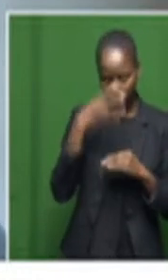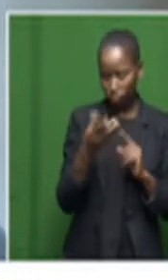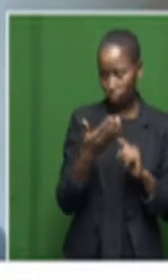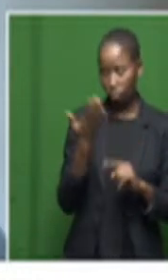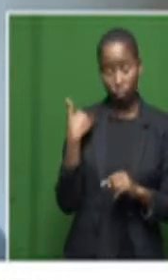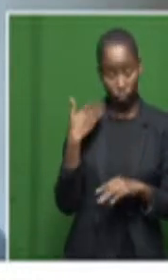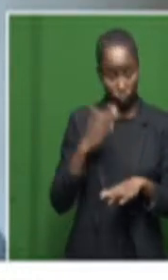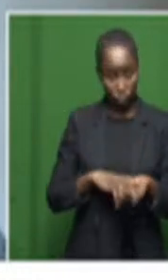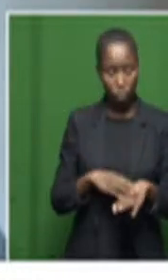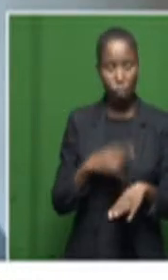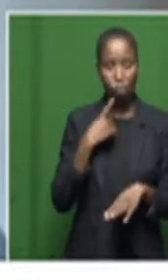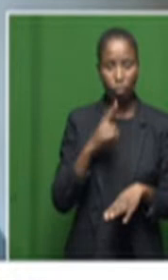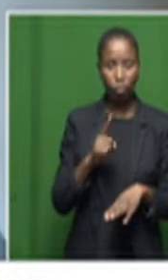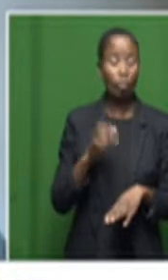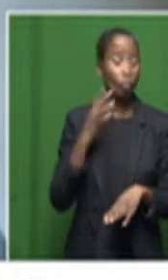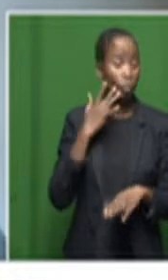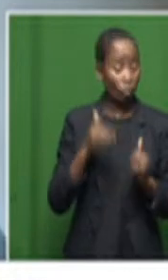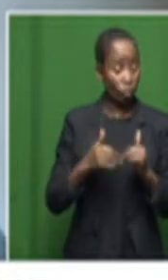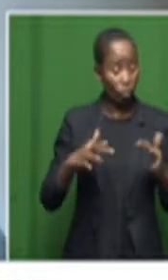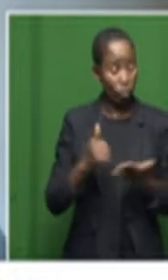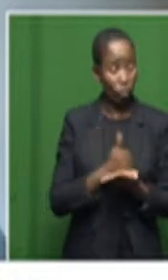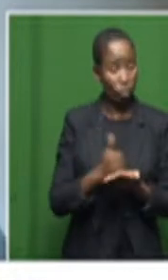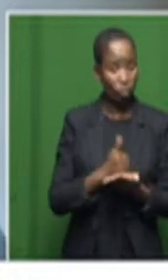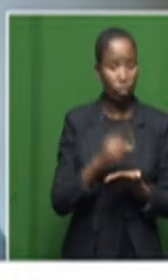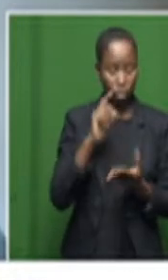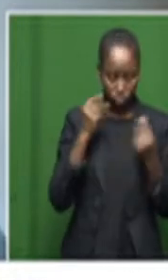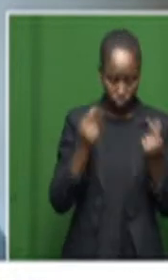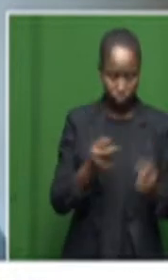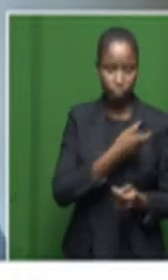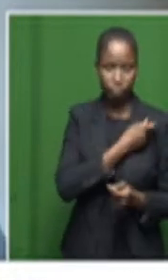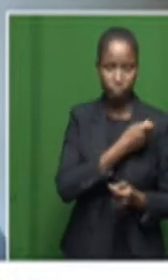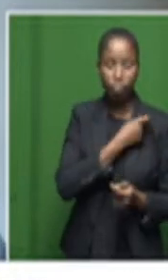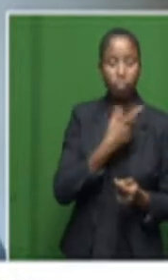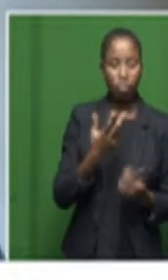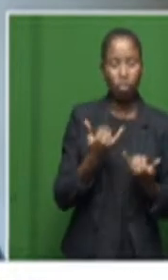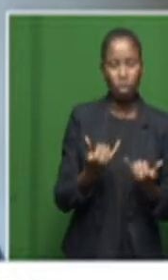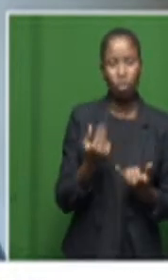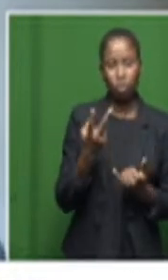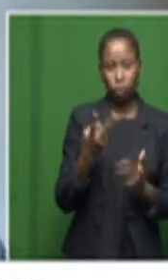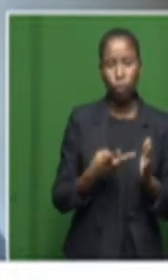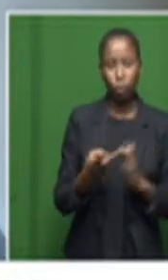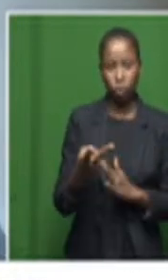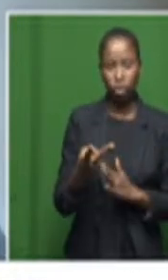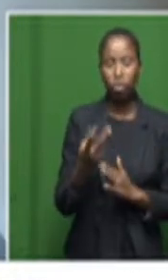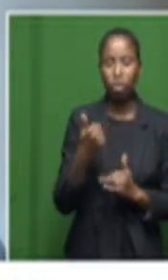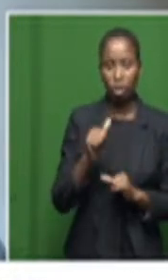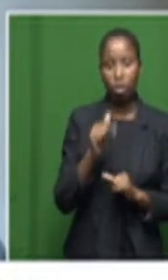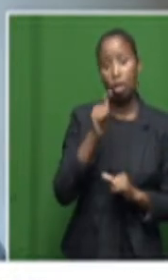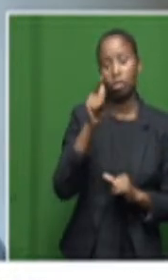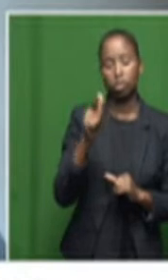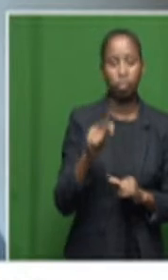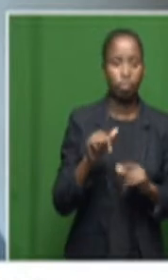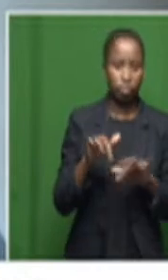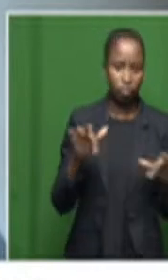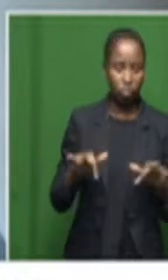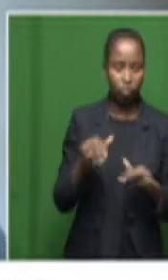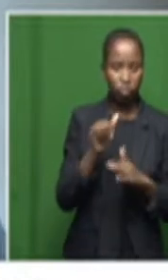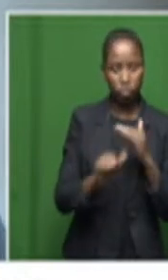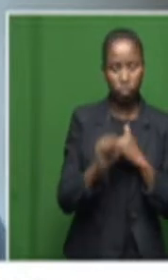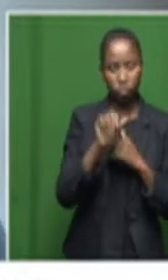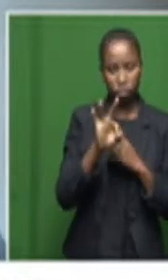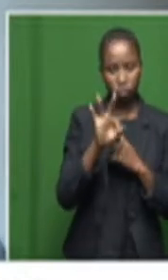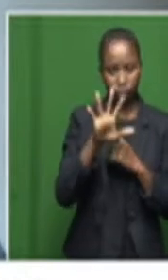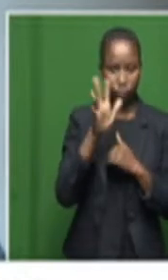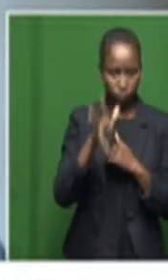that once you start registration, you must vaccinate. So it's about 2 weeks to go, and then the under 35s will start vaccinating.